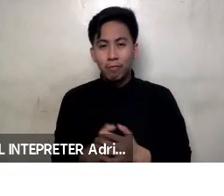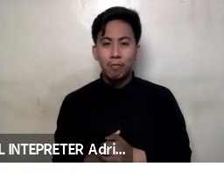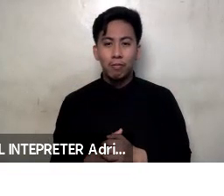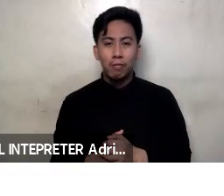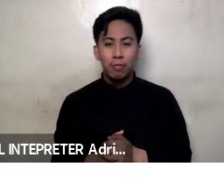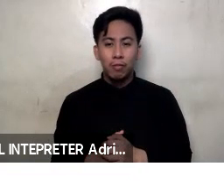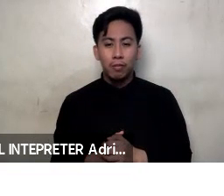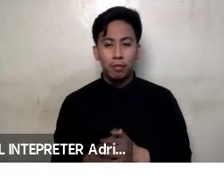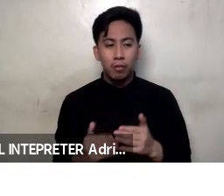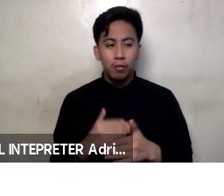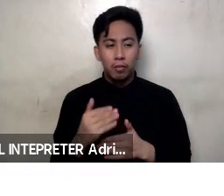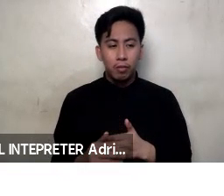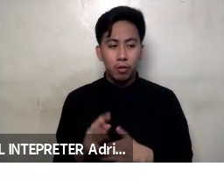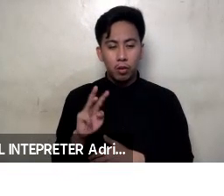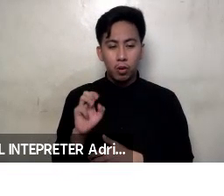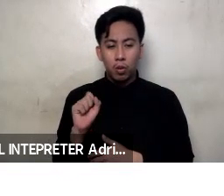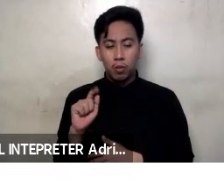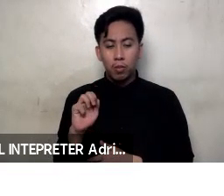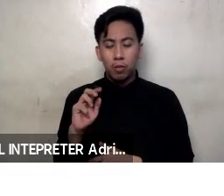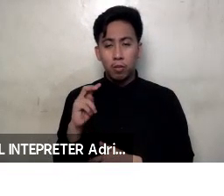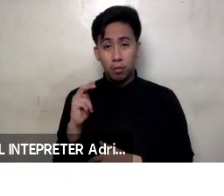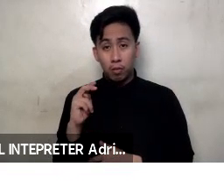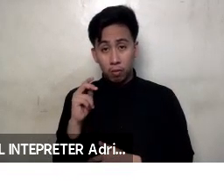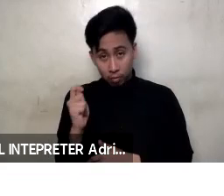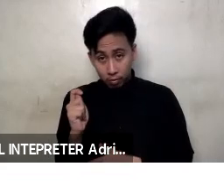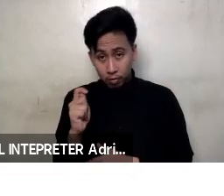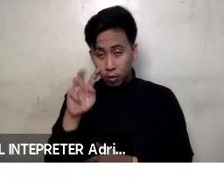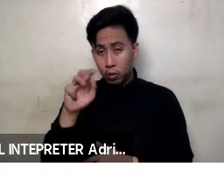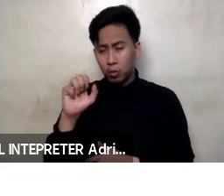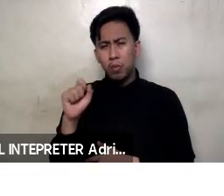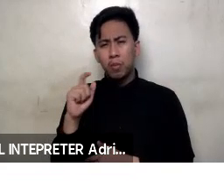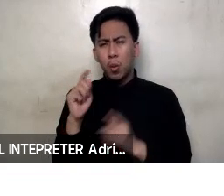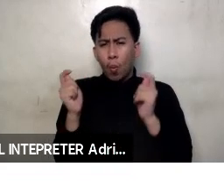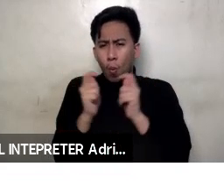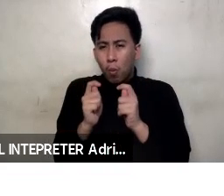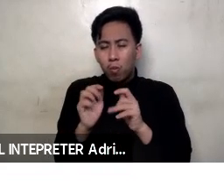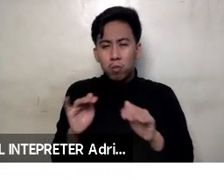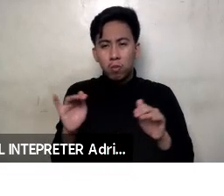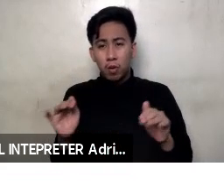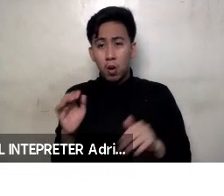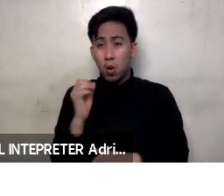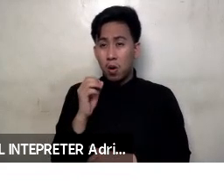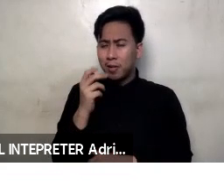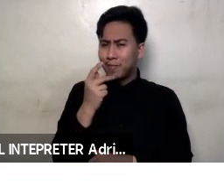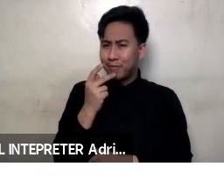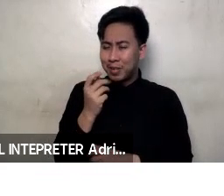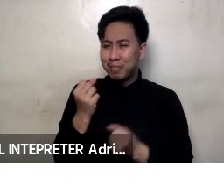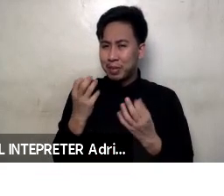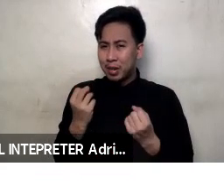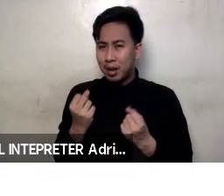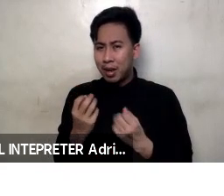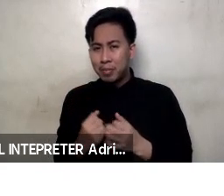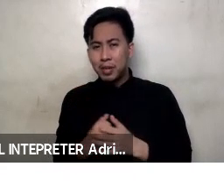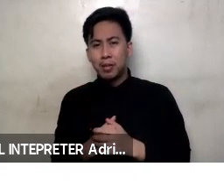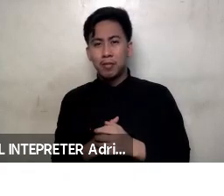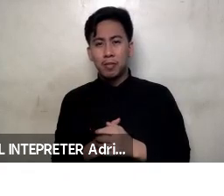next, for wasted children. So most of the countries are in orange and pink. So mataas pa rin, ano? It's